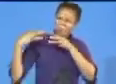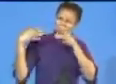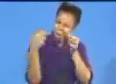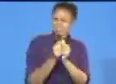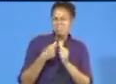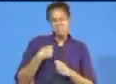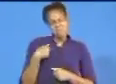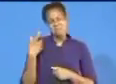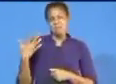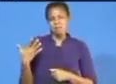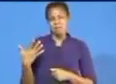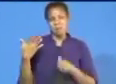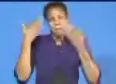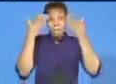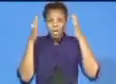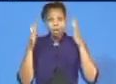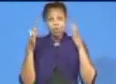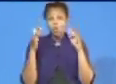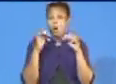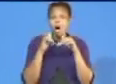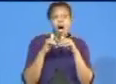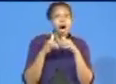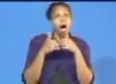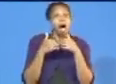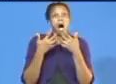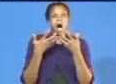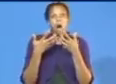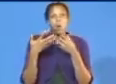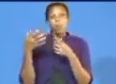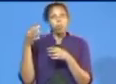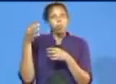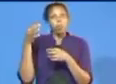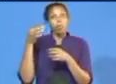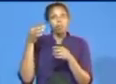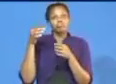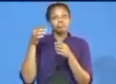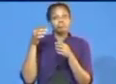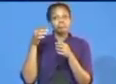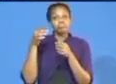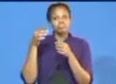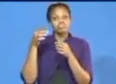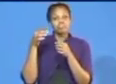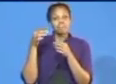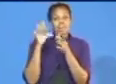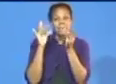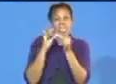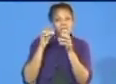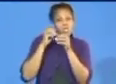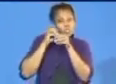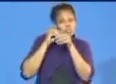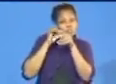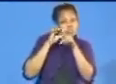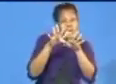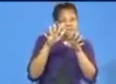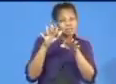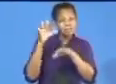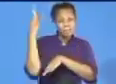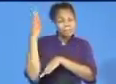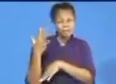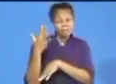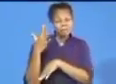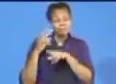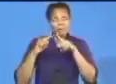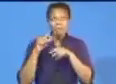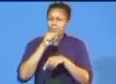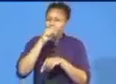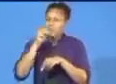me. I don't know how word got to the pastor. I don't know how word got to the prophet. But I